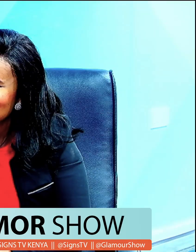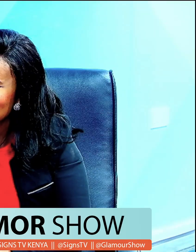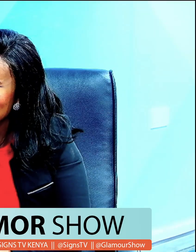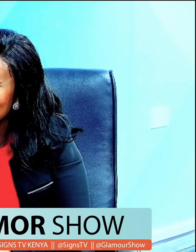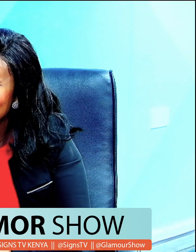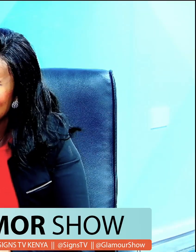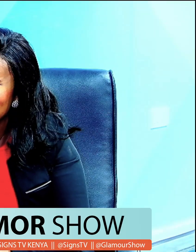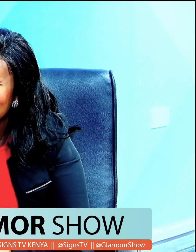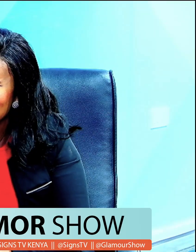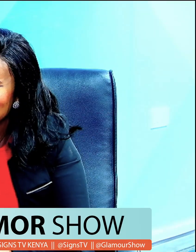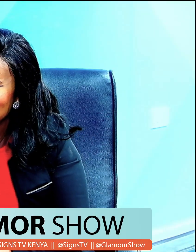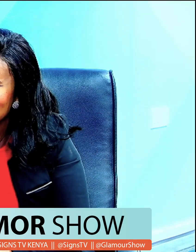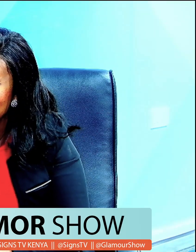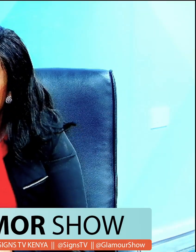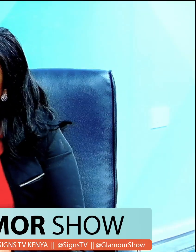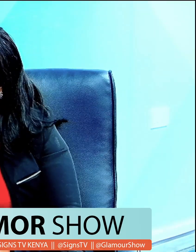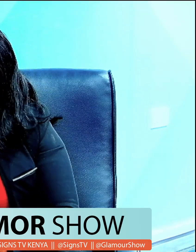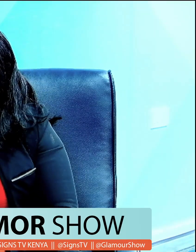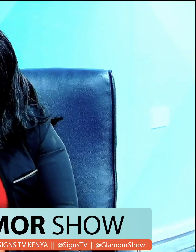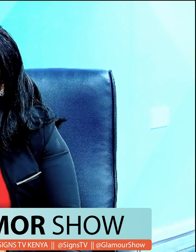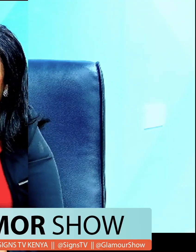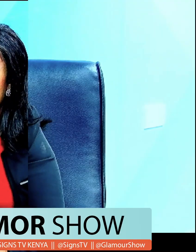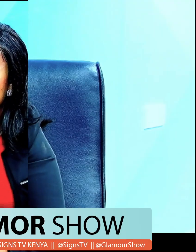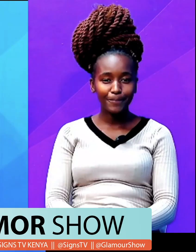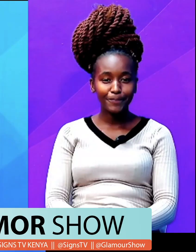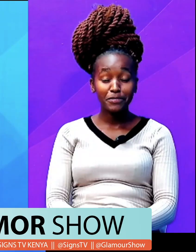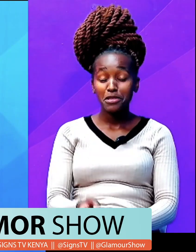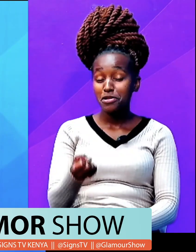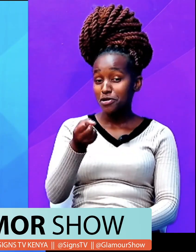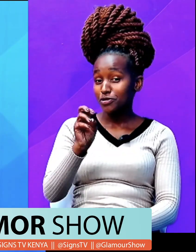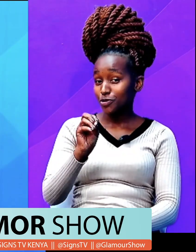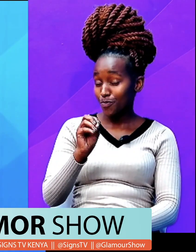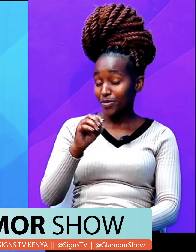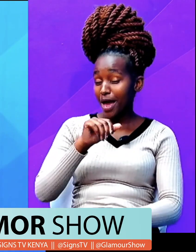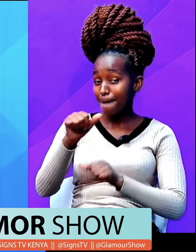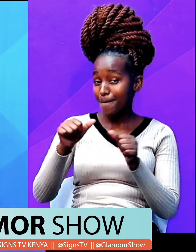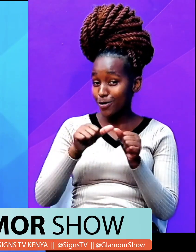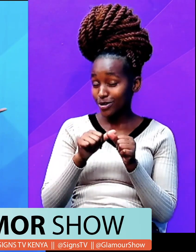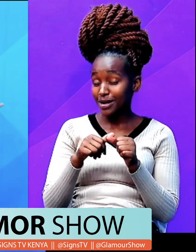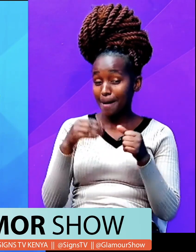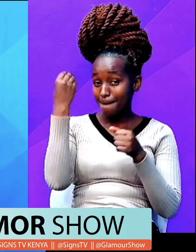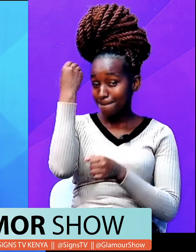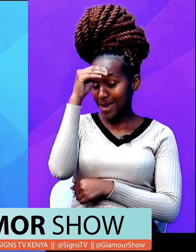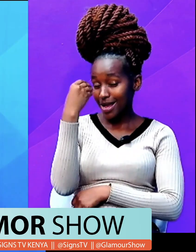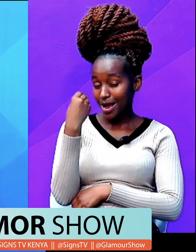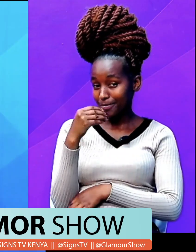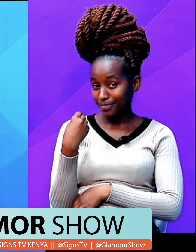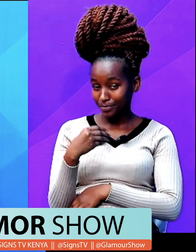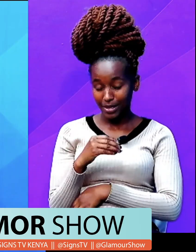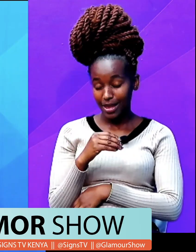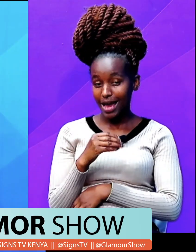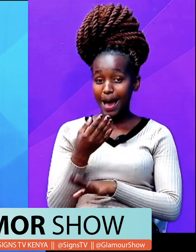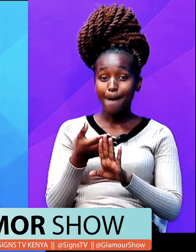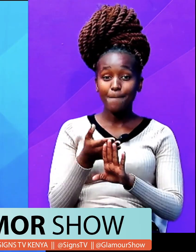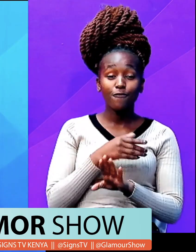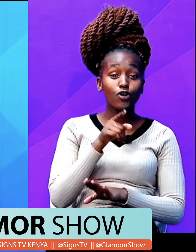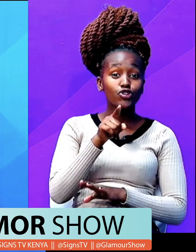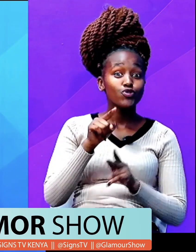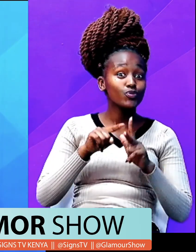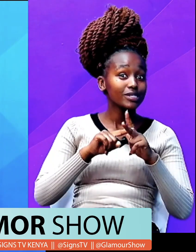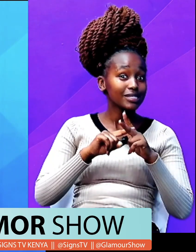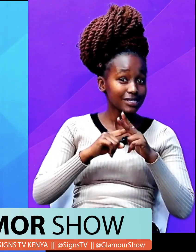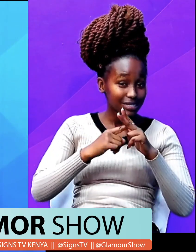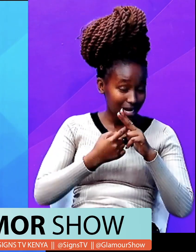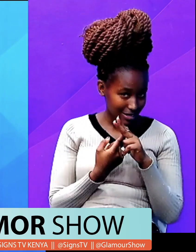of these parts of the face? I know. So about makeup, first of all, even before you start with the learning,